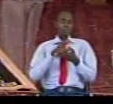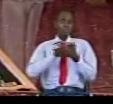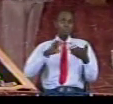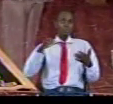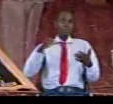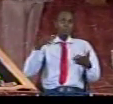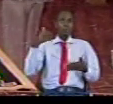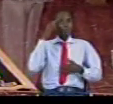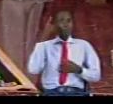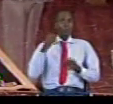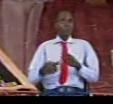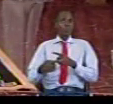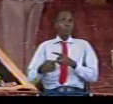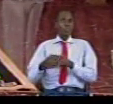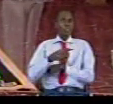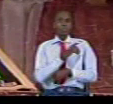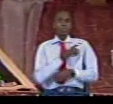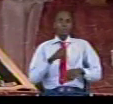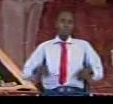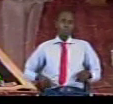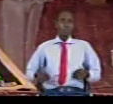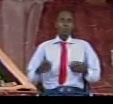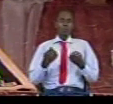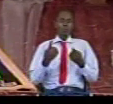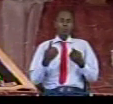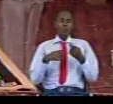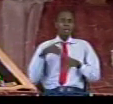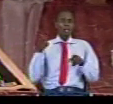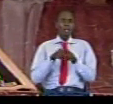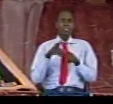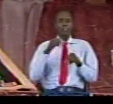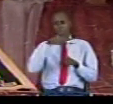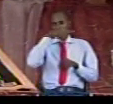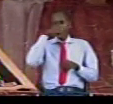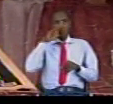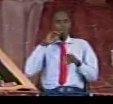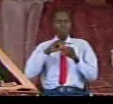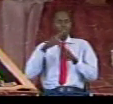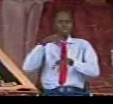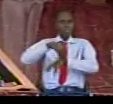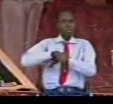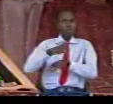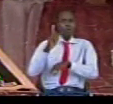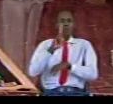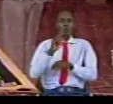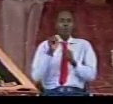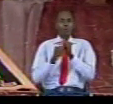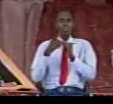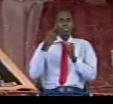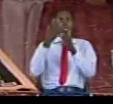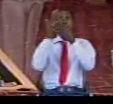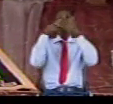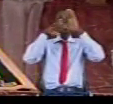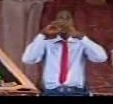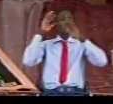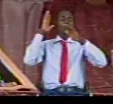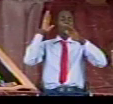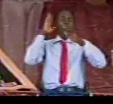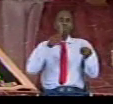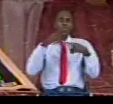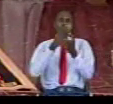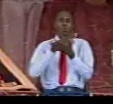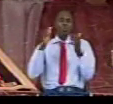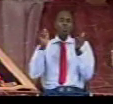day of the Lord will come as a thief in the night, in the which the heavens shall pass away with a great noise, and